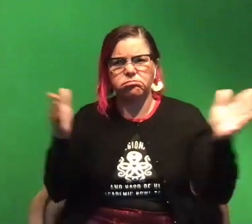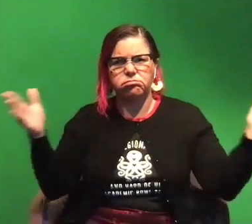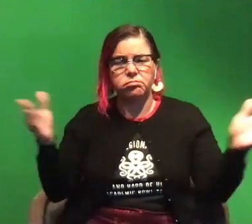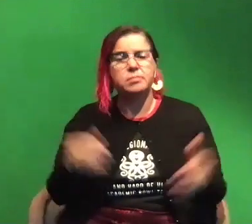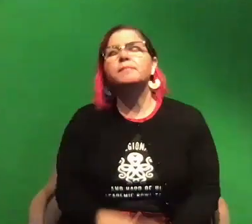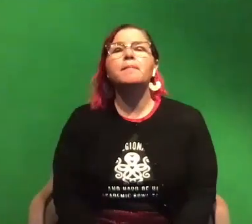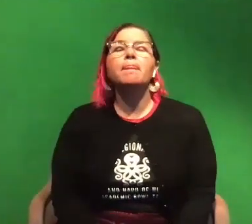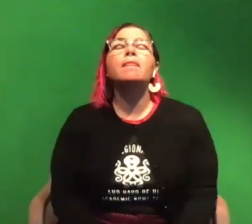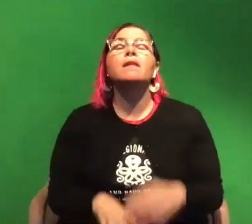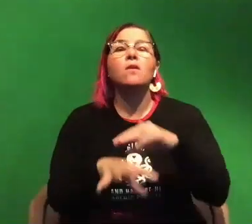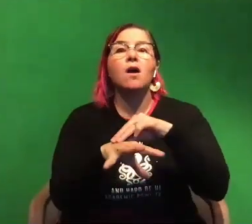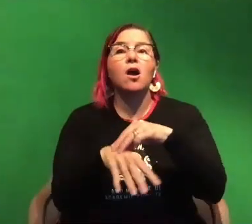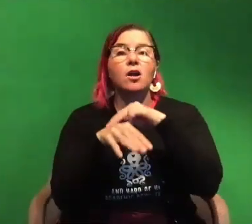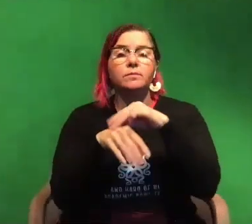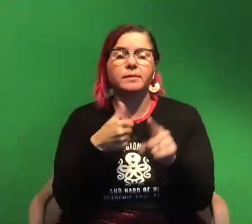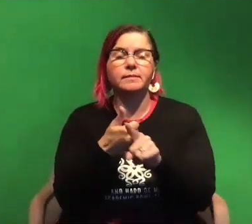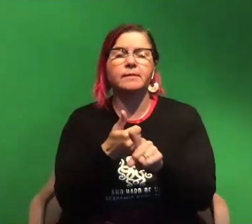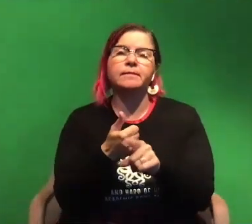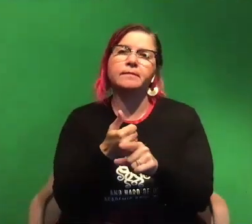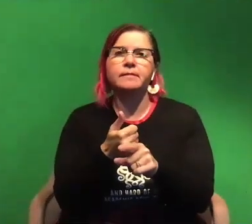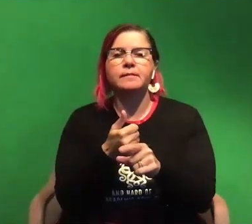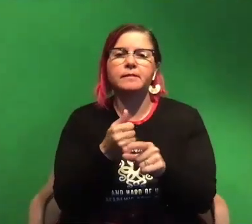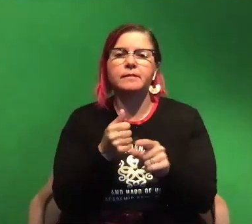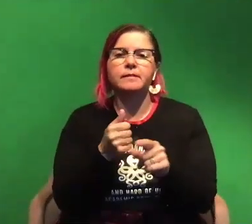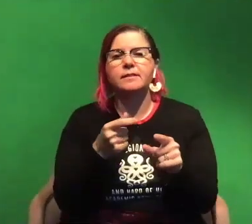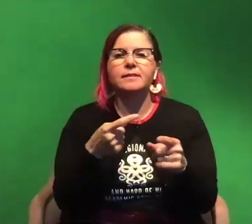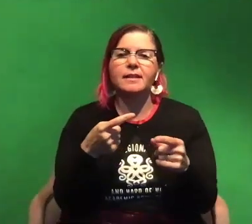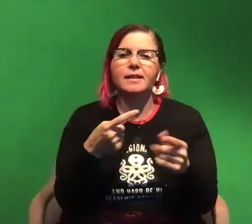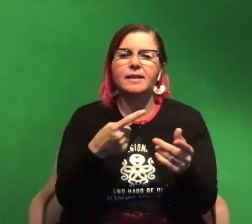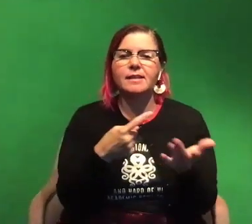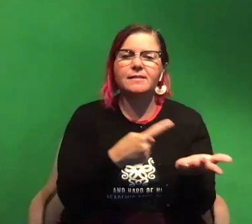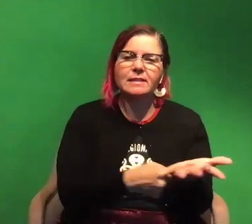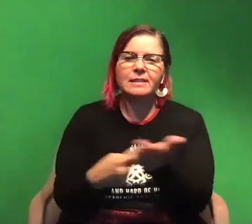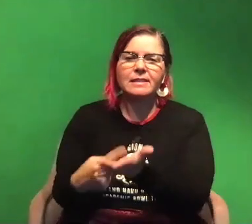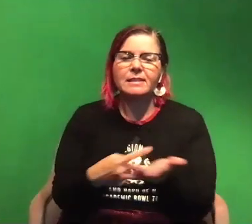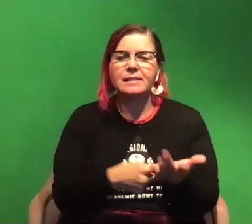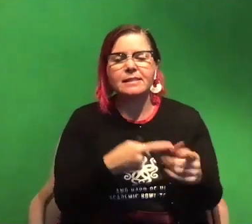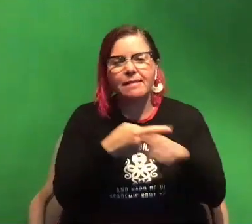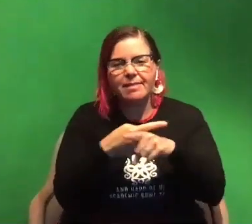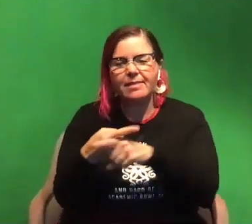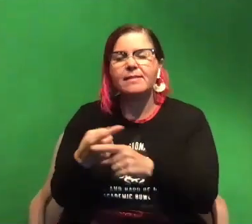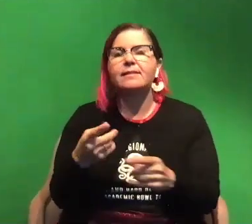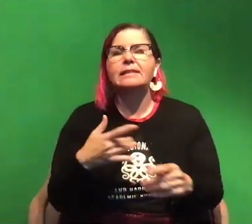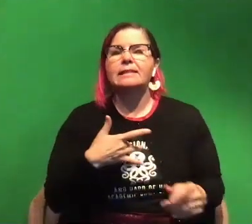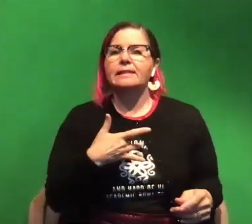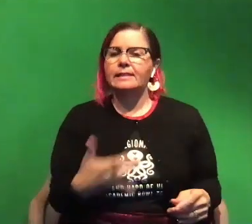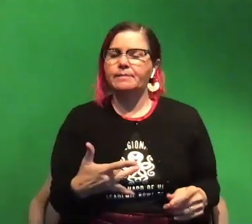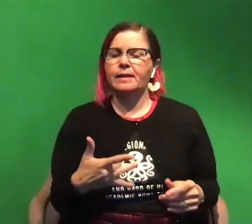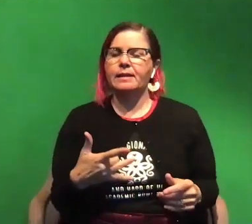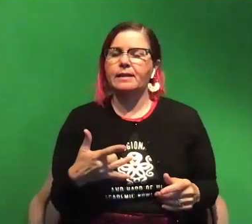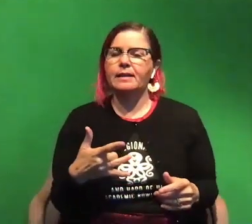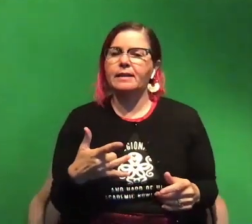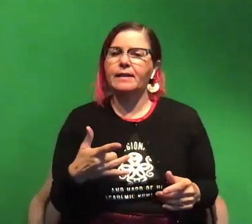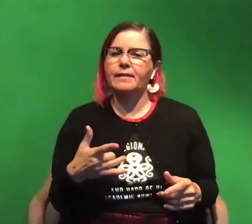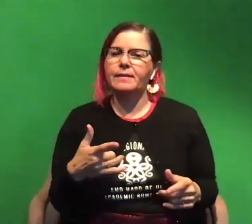Well, octopuses, there's some kind of contradictory theories out there, but I would say typically the most widely